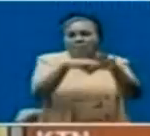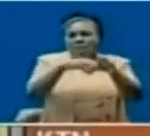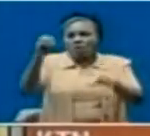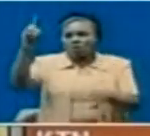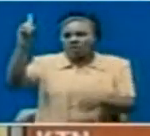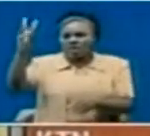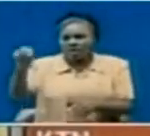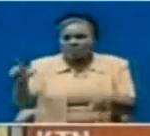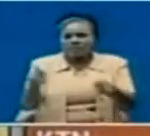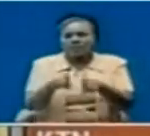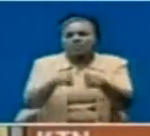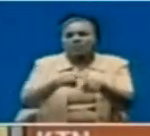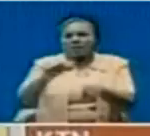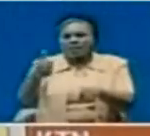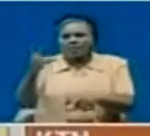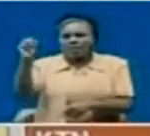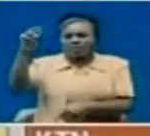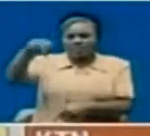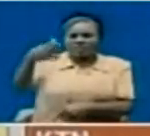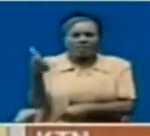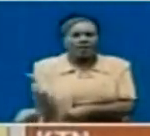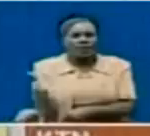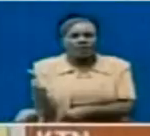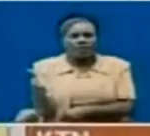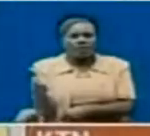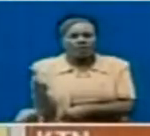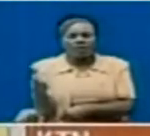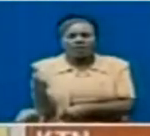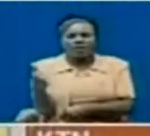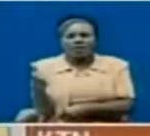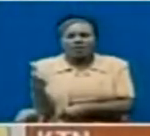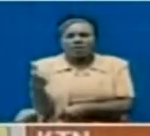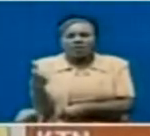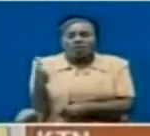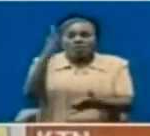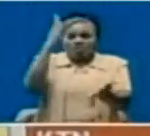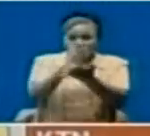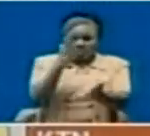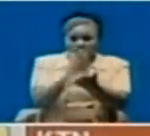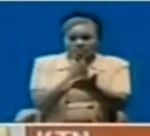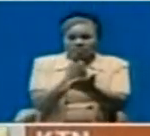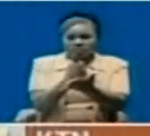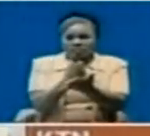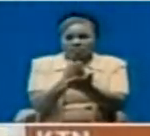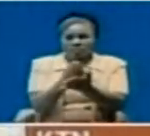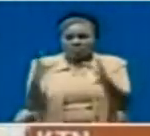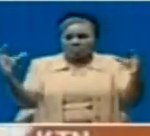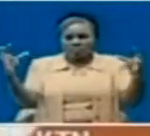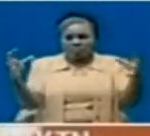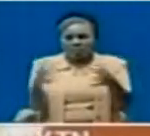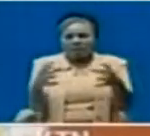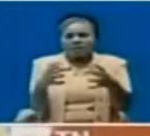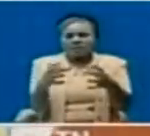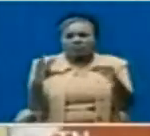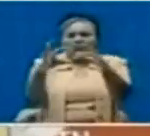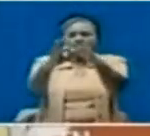as a member of Sirisia constituency, to affirm that the party's party remains very